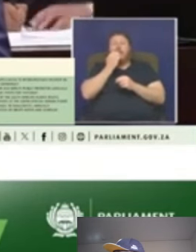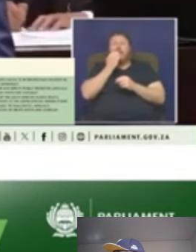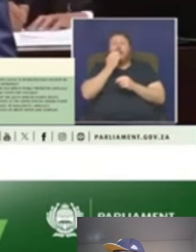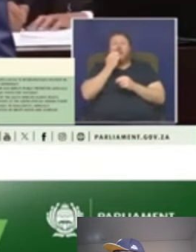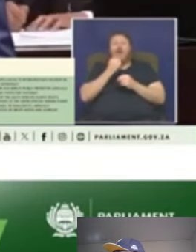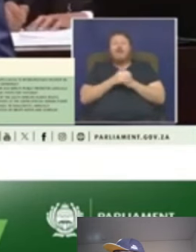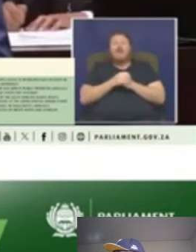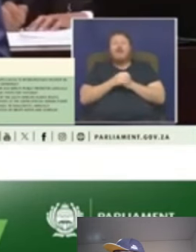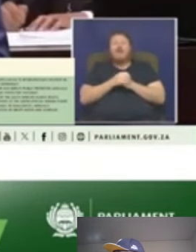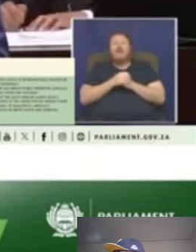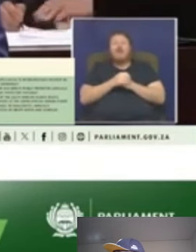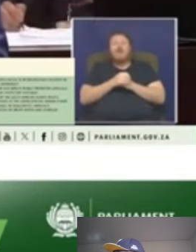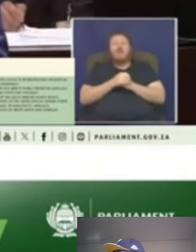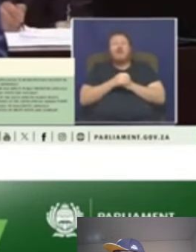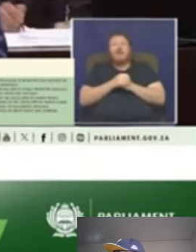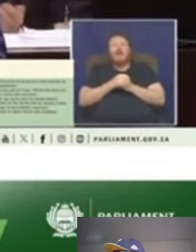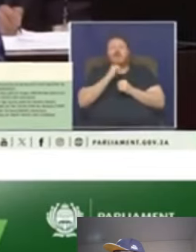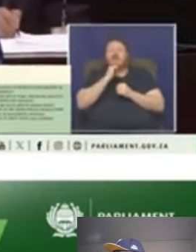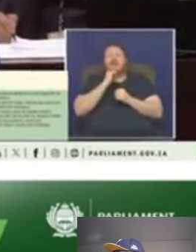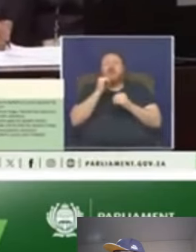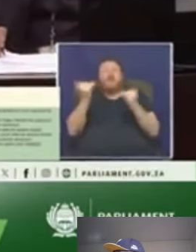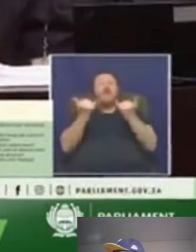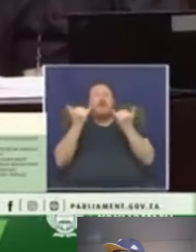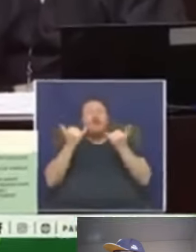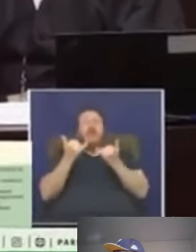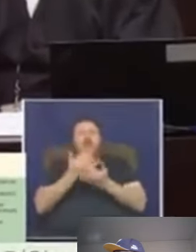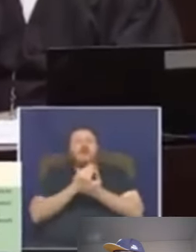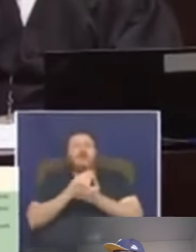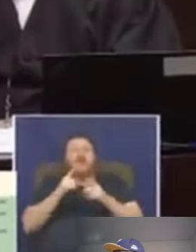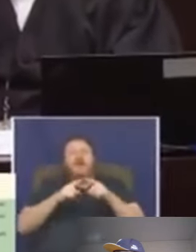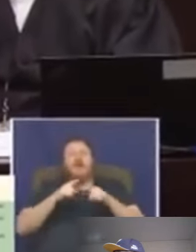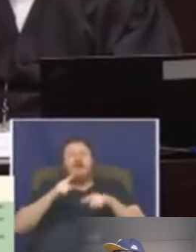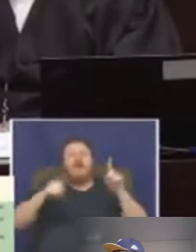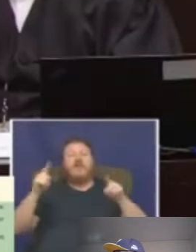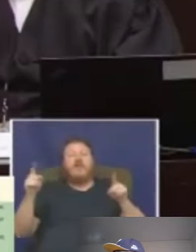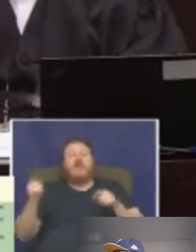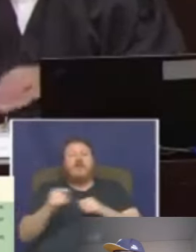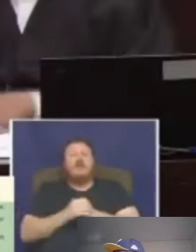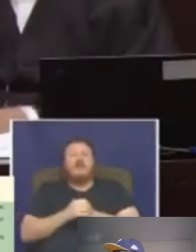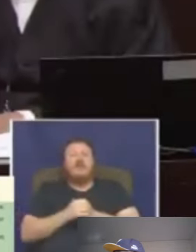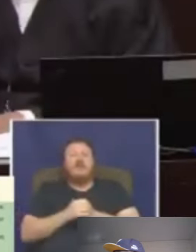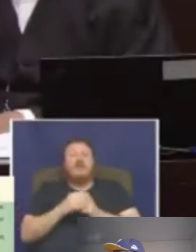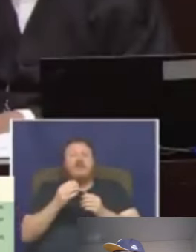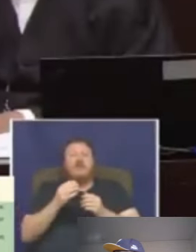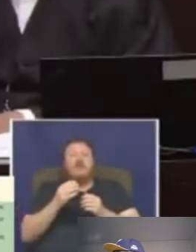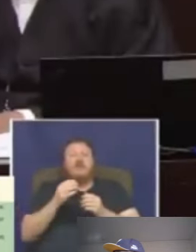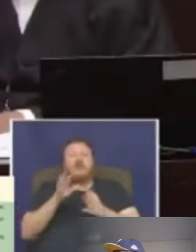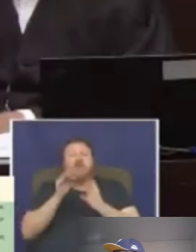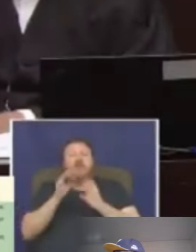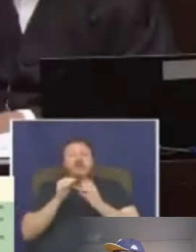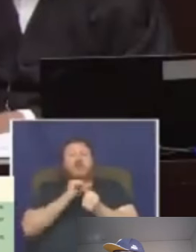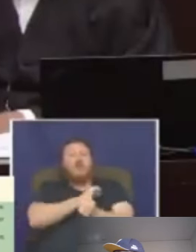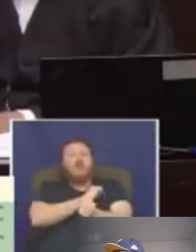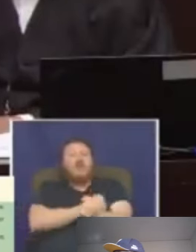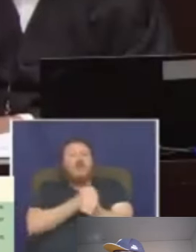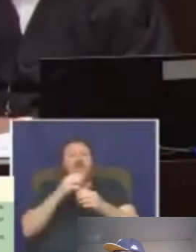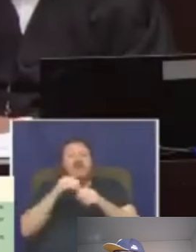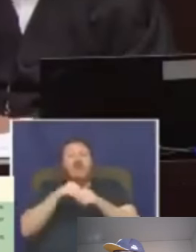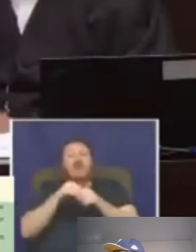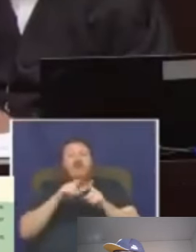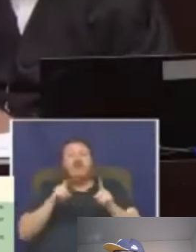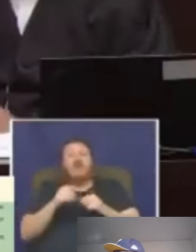When we pointed fingers at each other instead of celebrating our shared diversity, we must choose to have strength in our diversity,